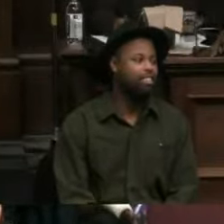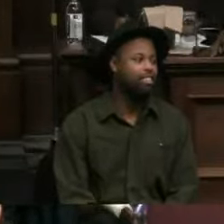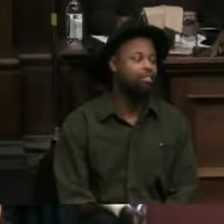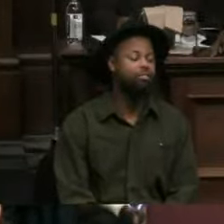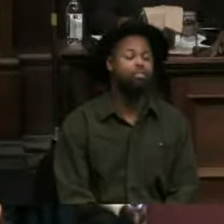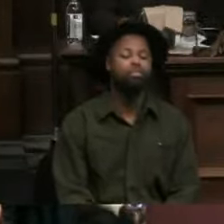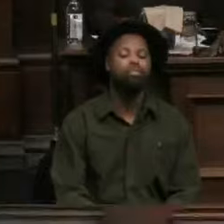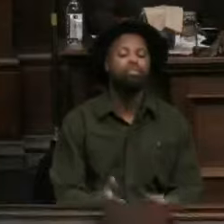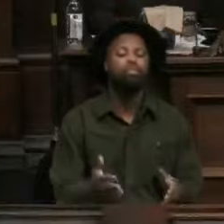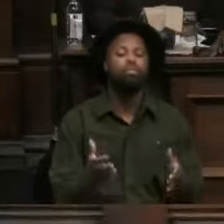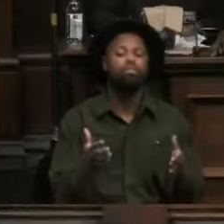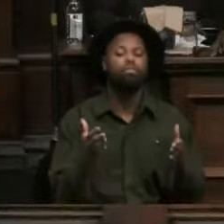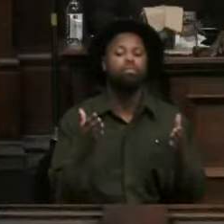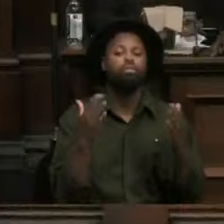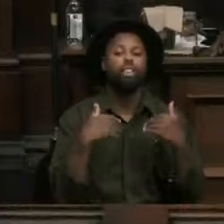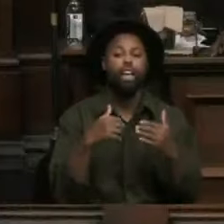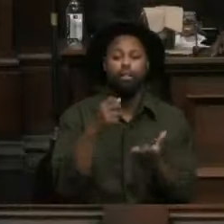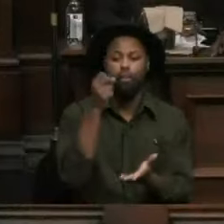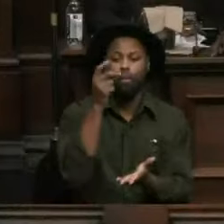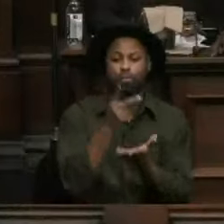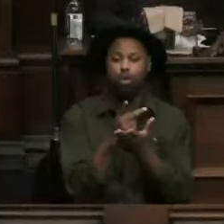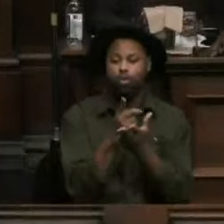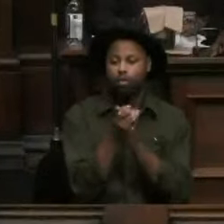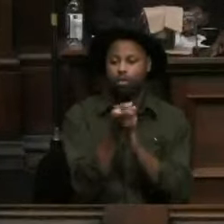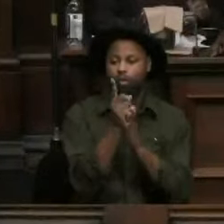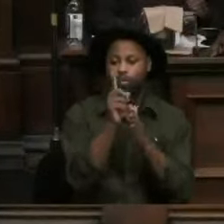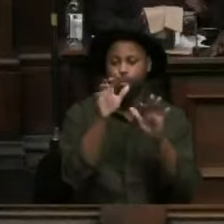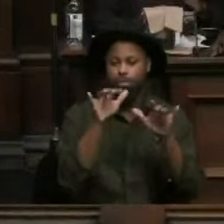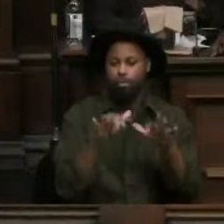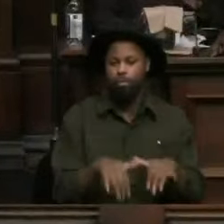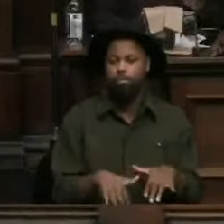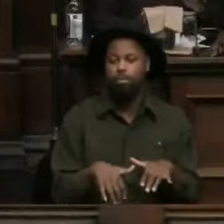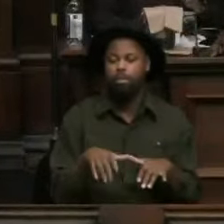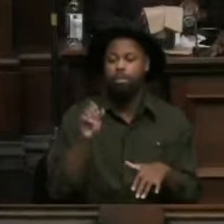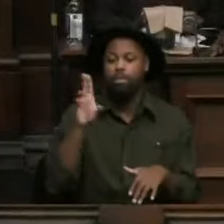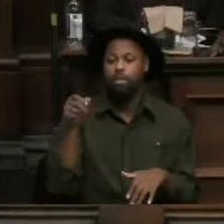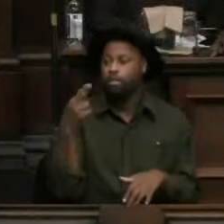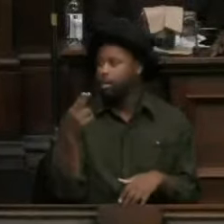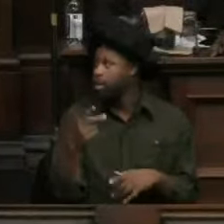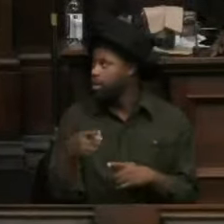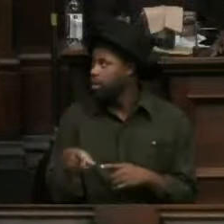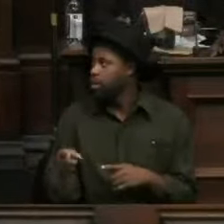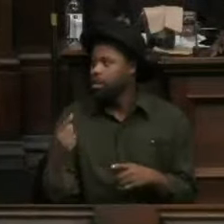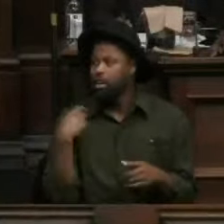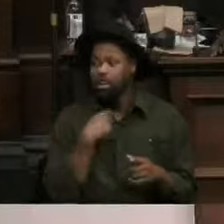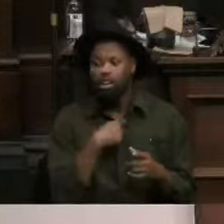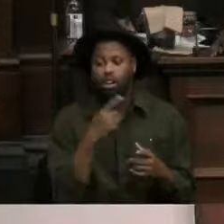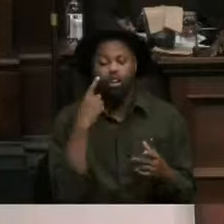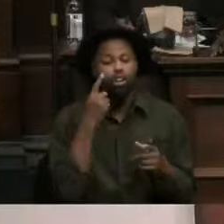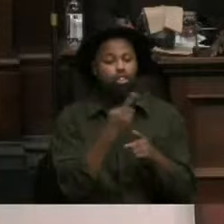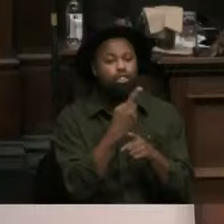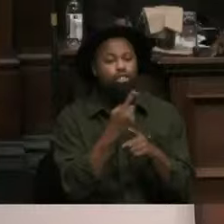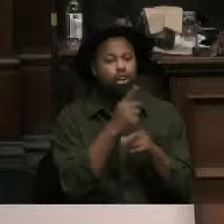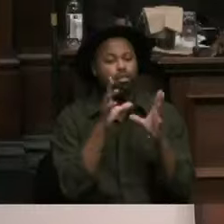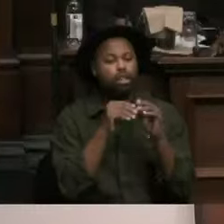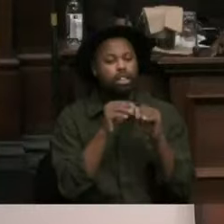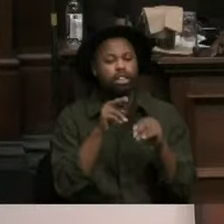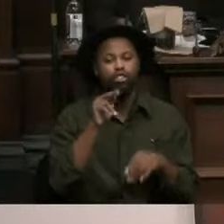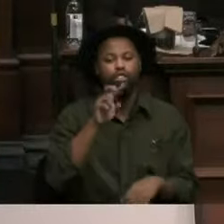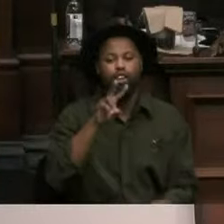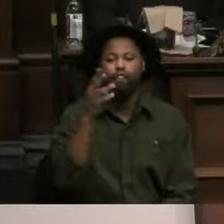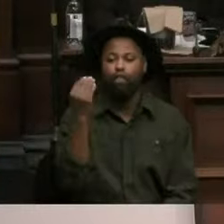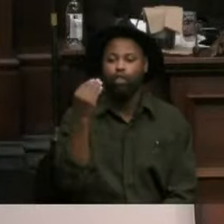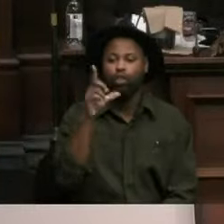Next, we have the approval of the minutes by Councilmember Smith. Resolved that the minutes of the regular meeting on November